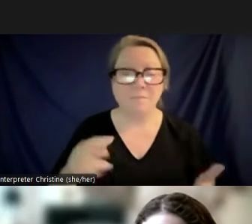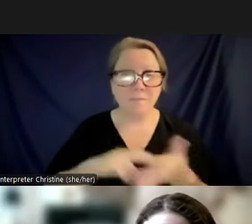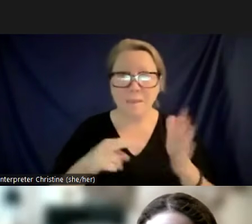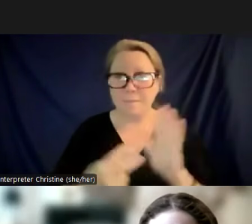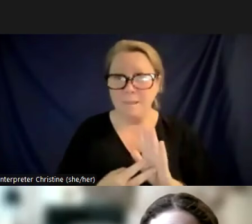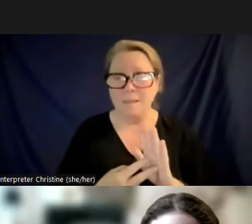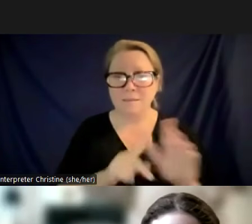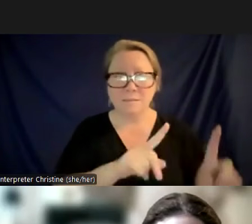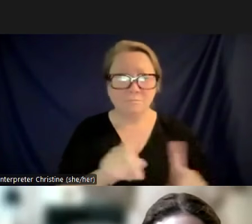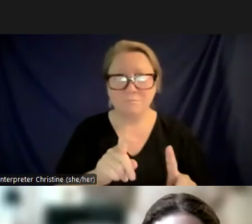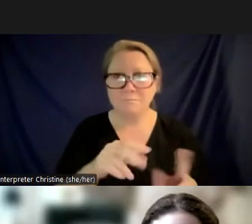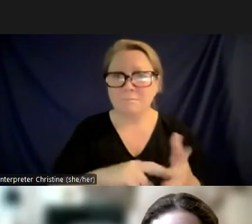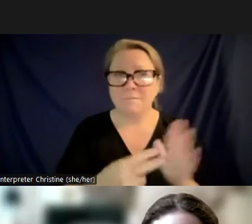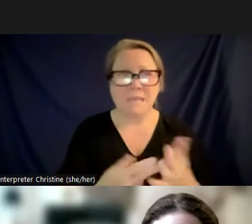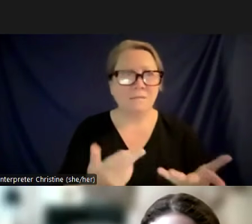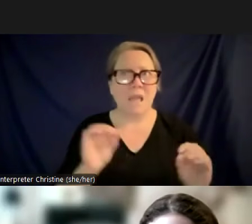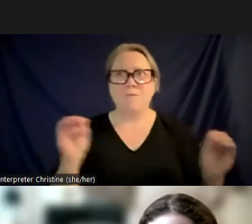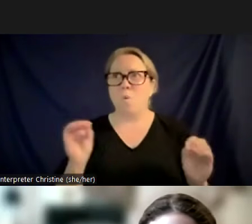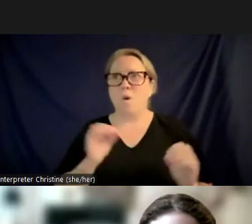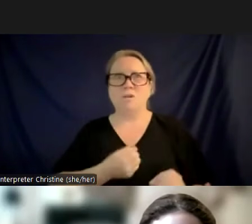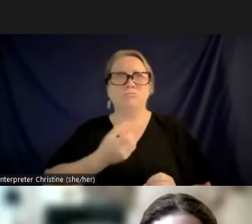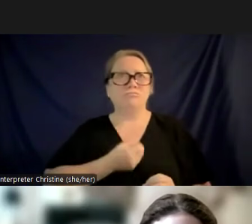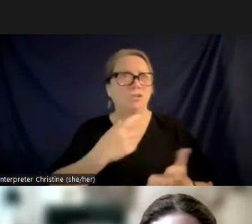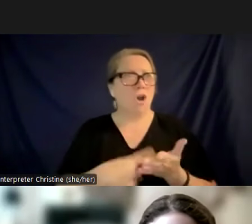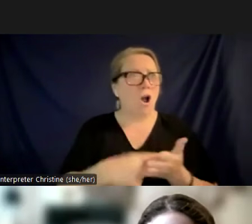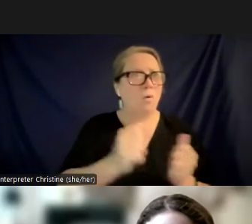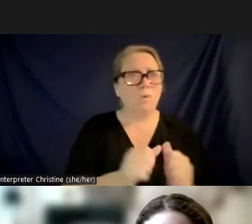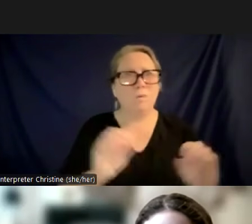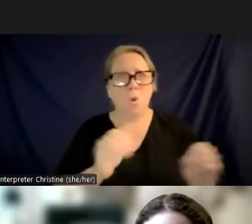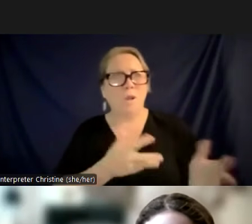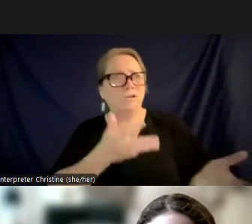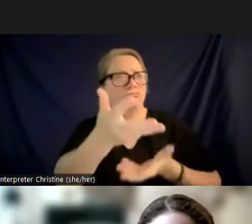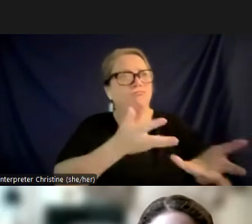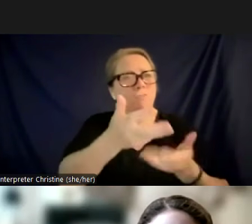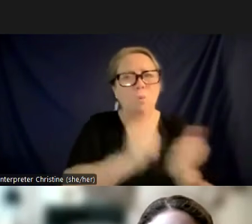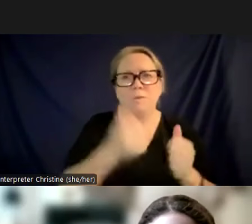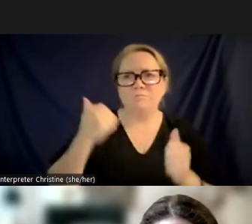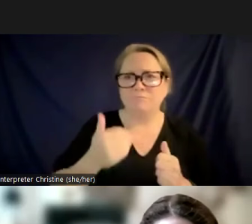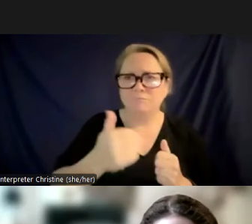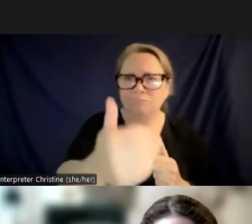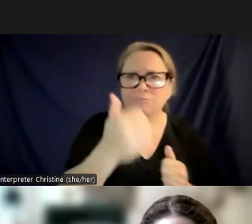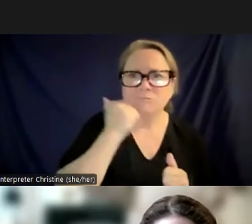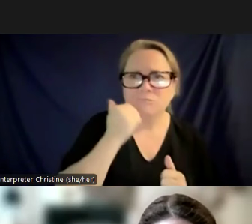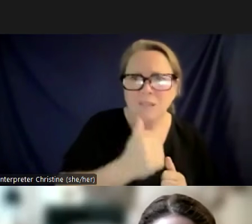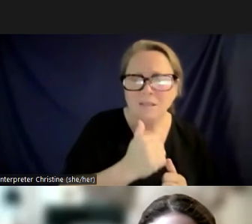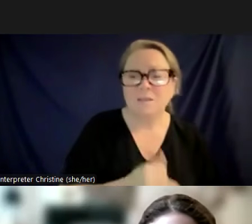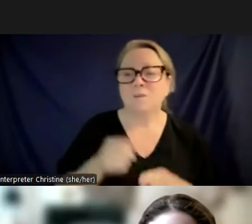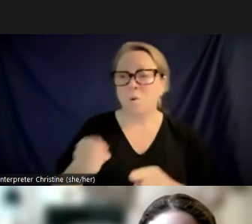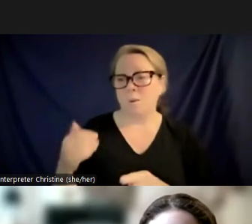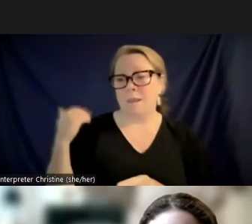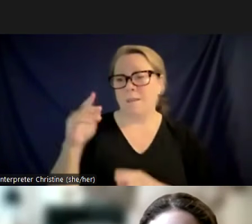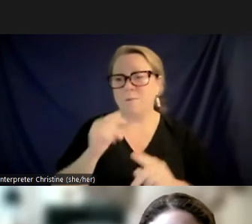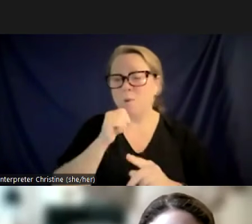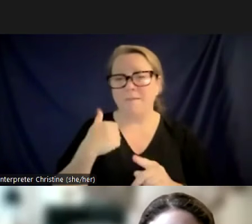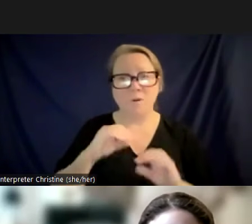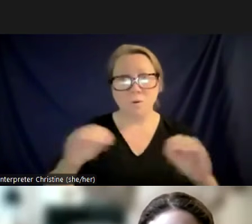survey not having people to talk to or spend time with on a regular basis. We saw that young people who experienced housing instability were